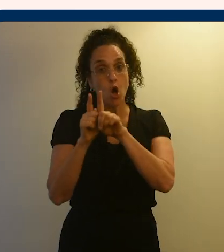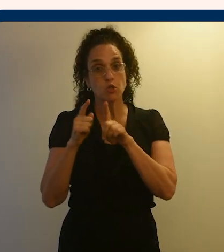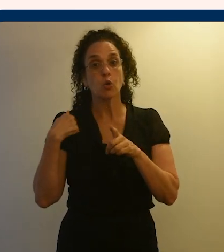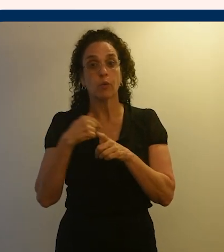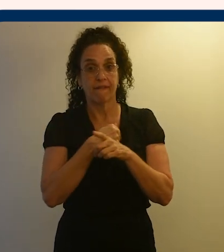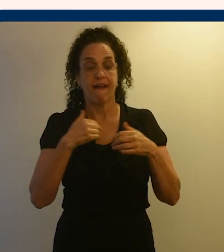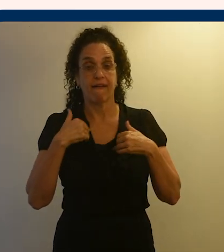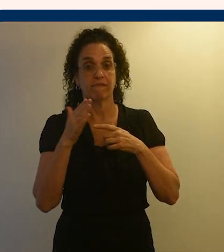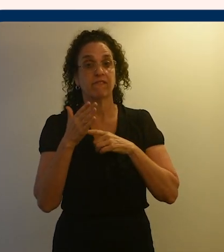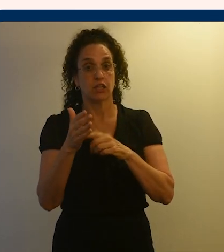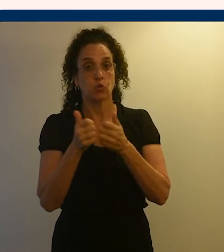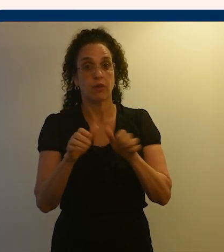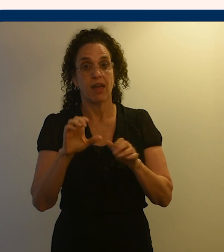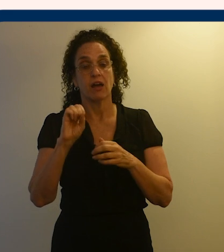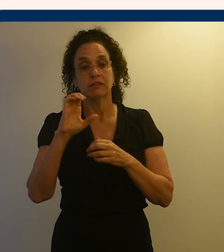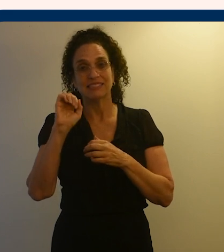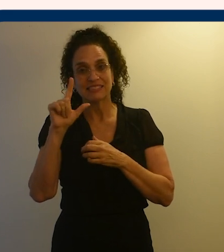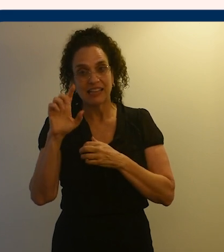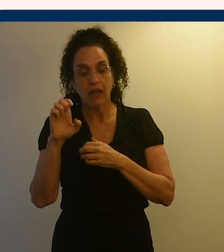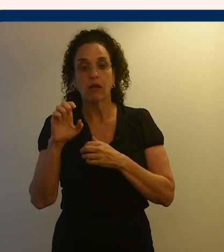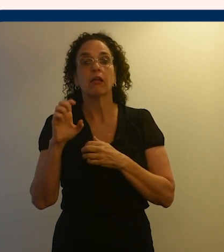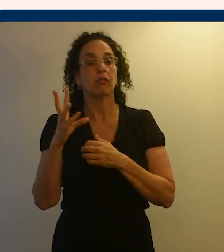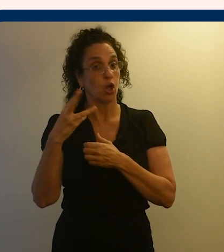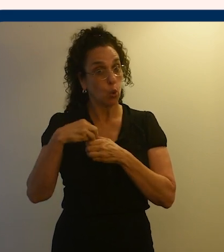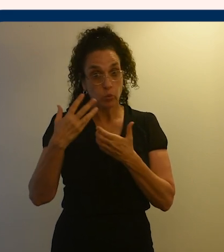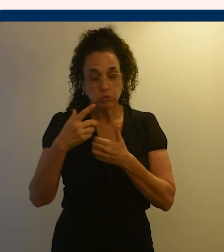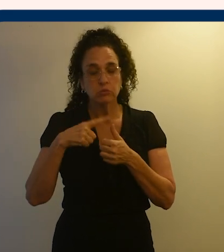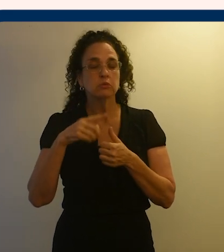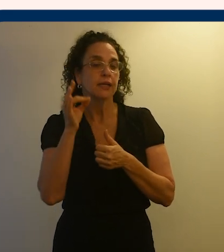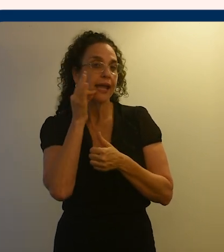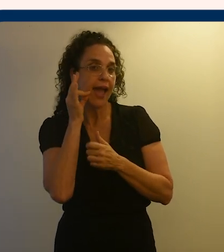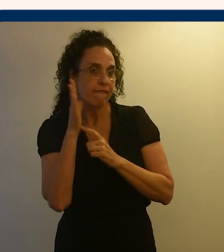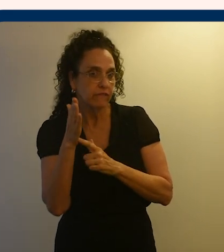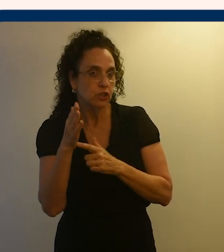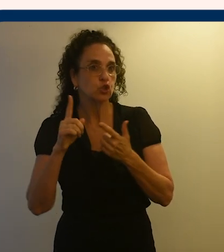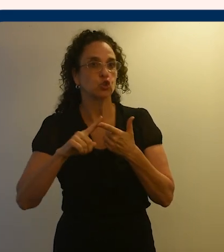catfish, sharks, and eels should not be eaten.